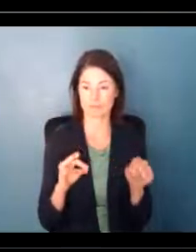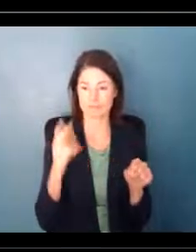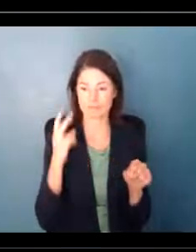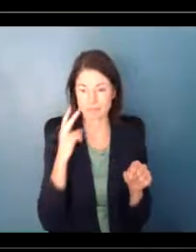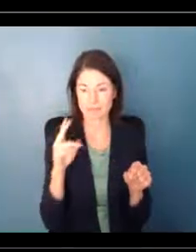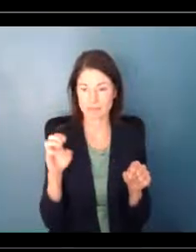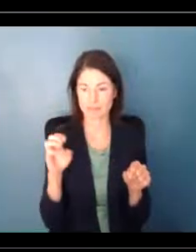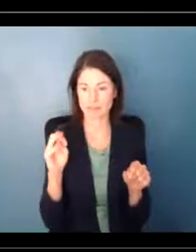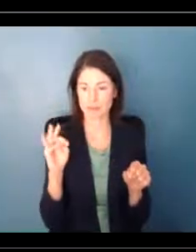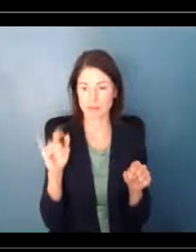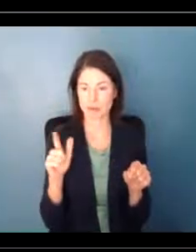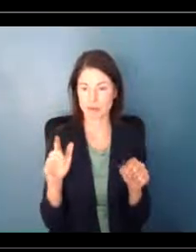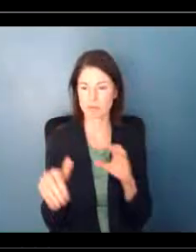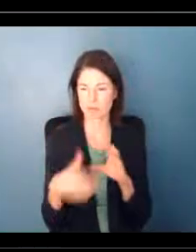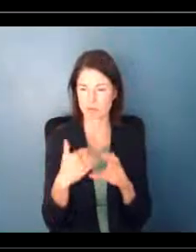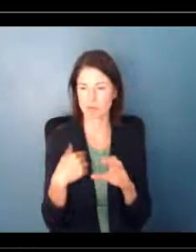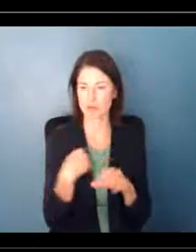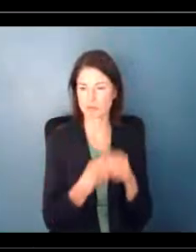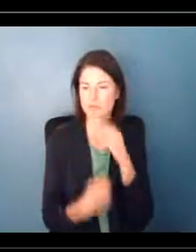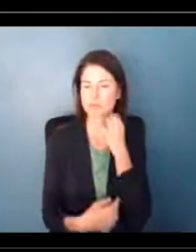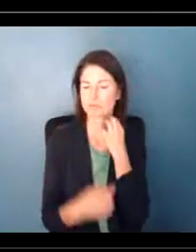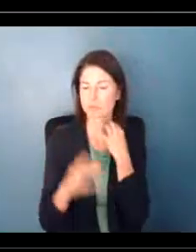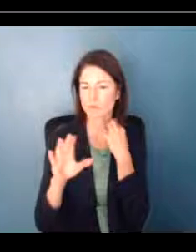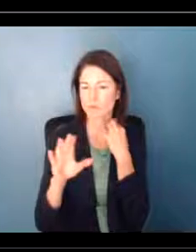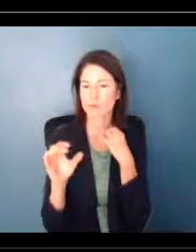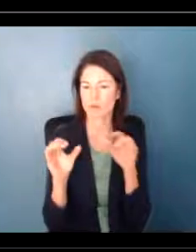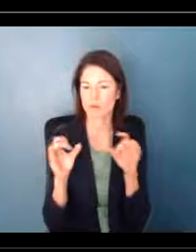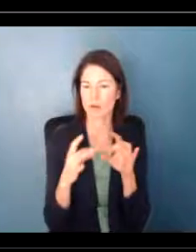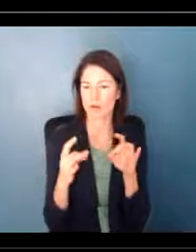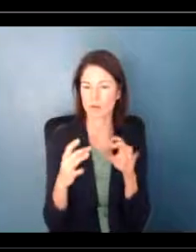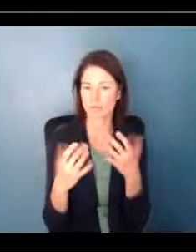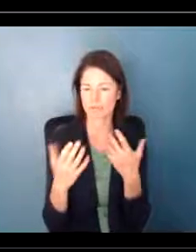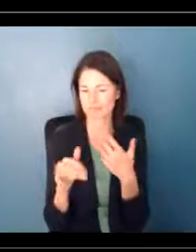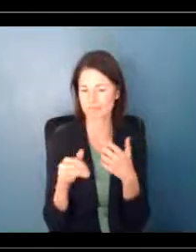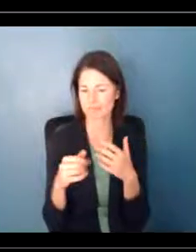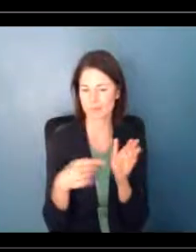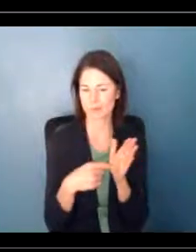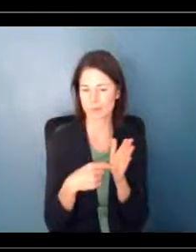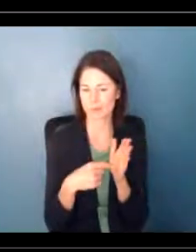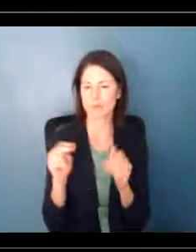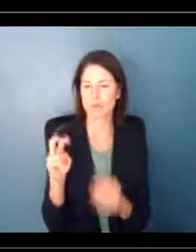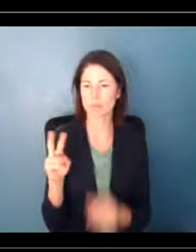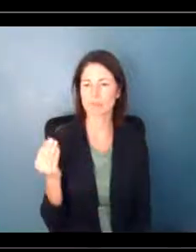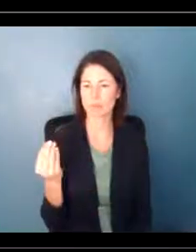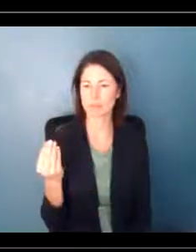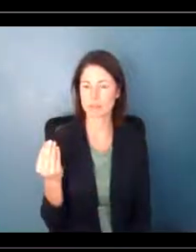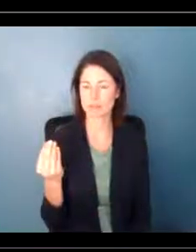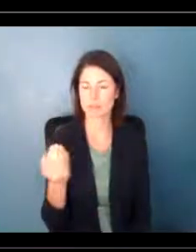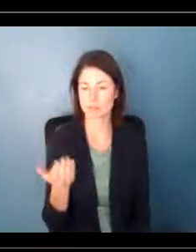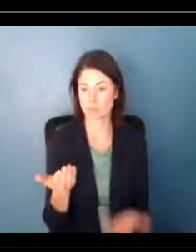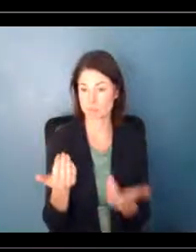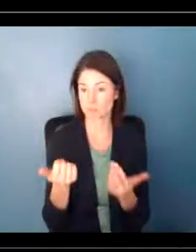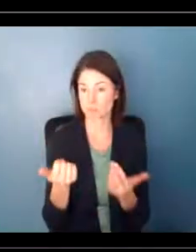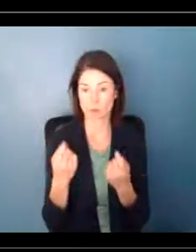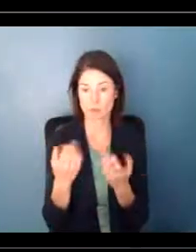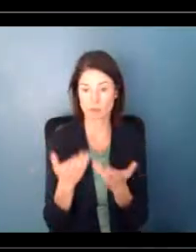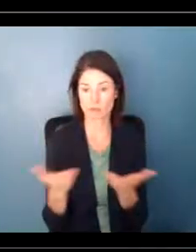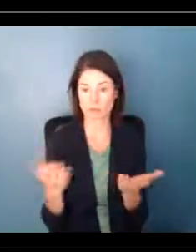dot.ca.gov where you can send those comments. And again, those are due November the 14th. And I'll be happy to take any questions that